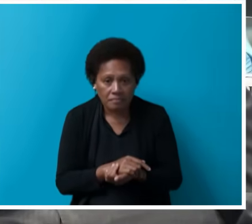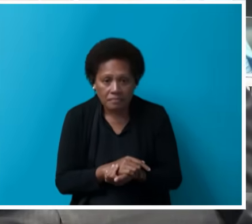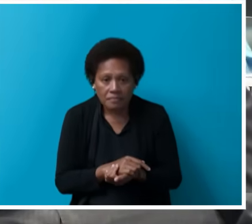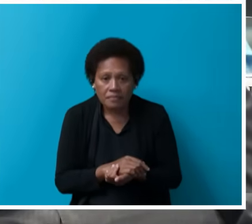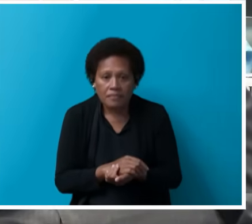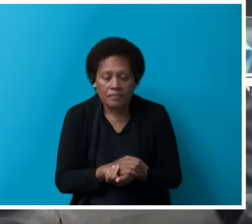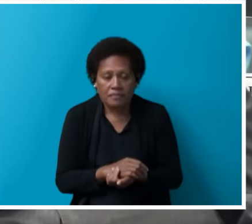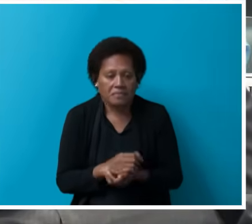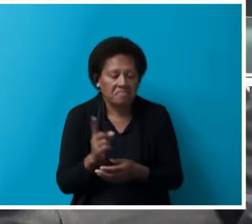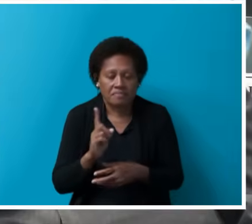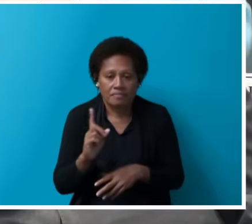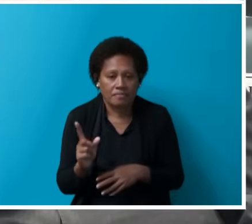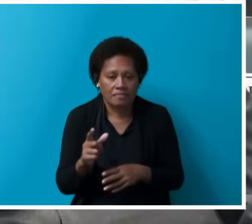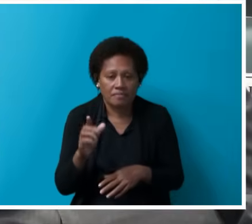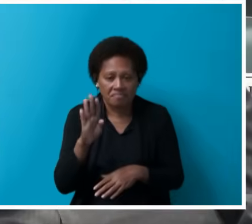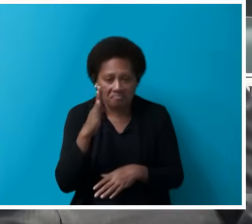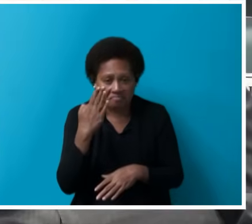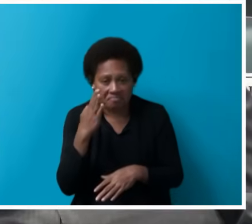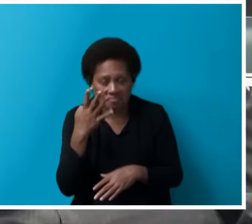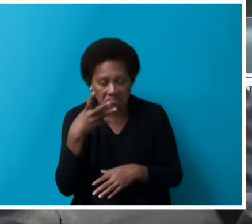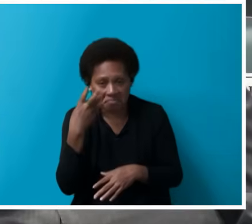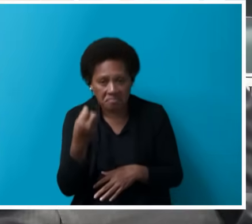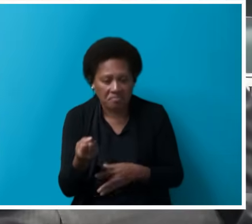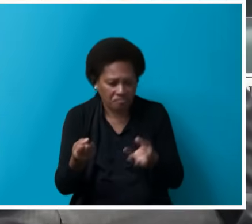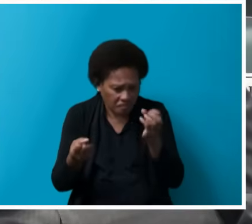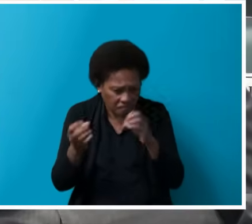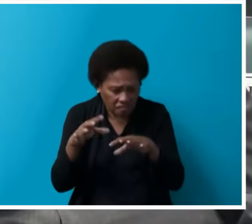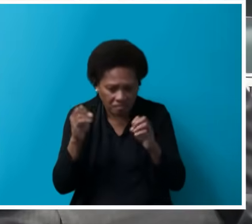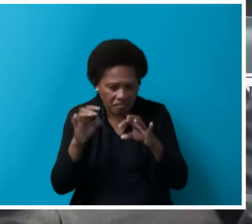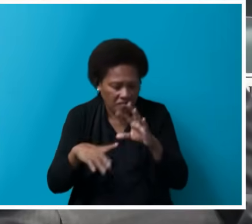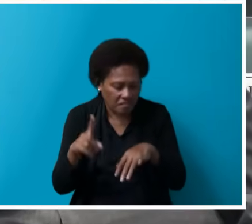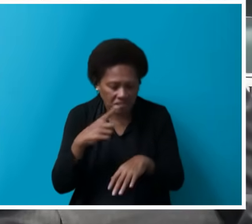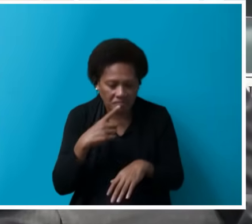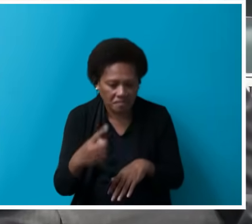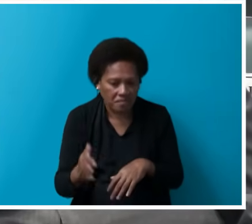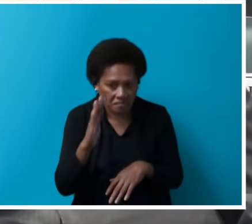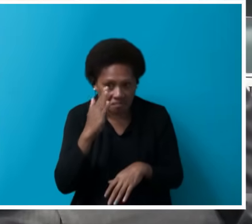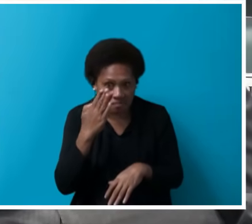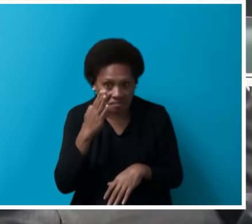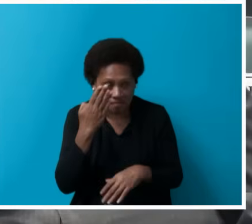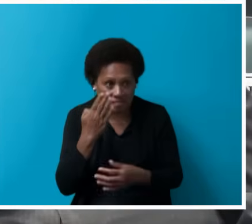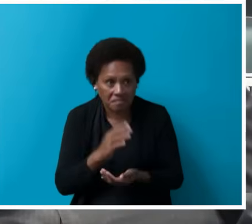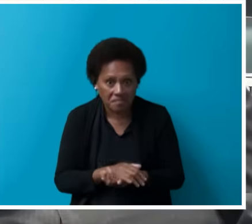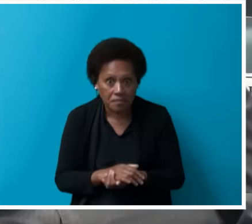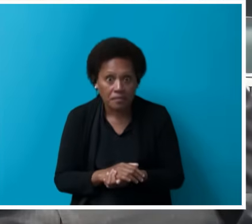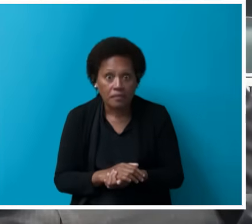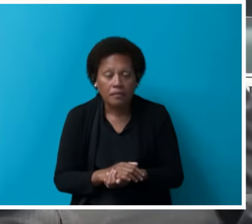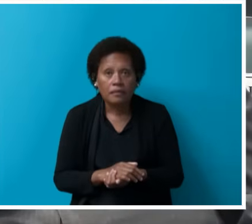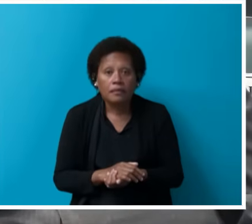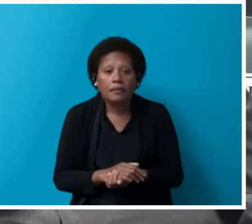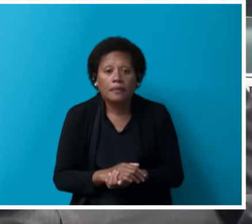post without any, you know what he said in his Facebook? He said, butter price went